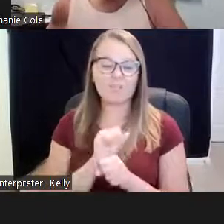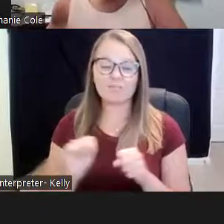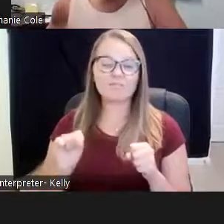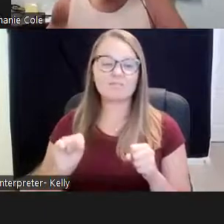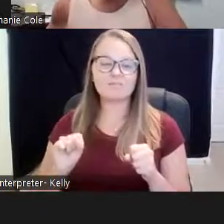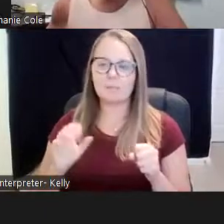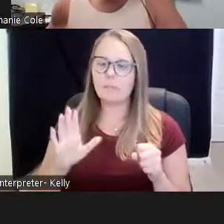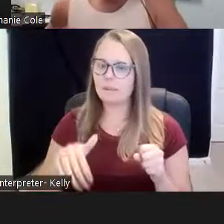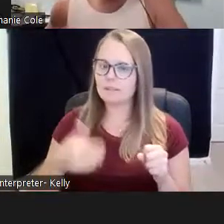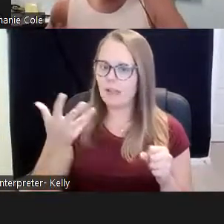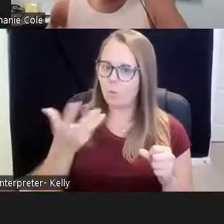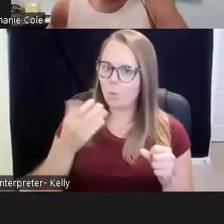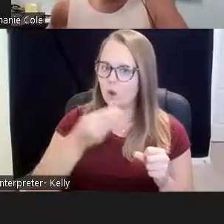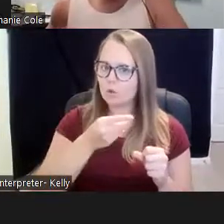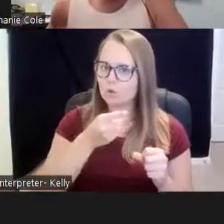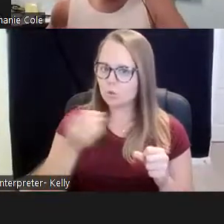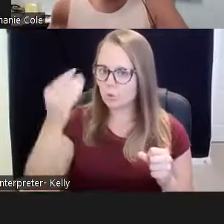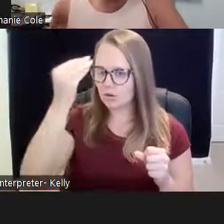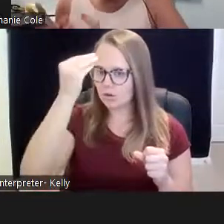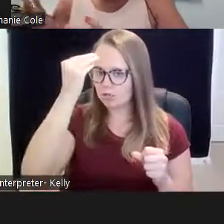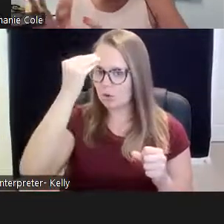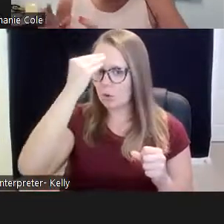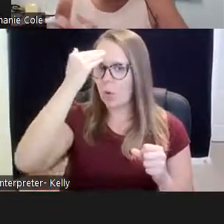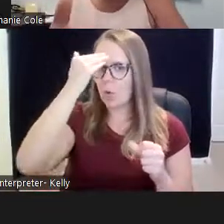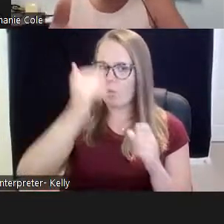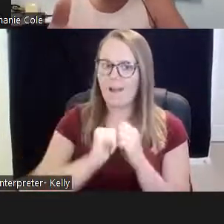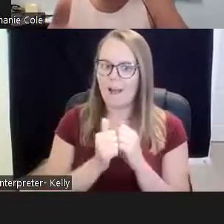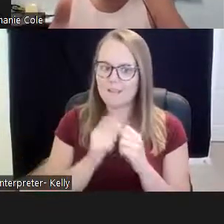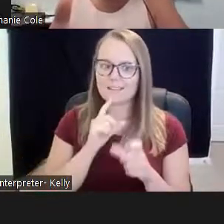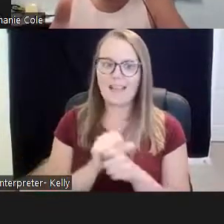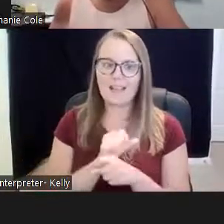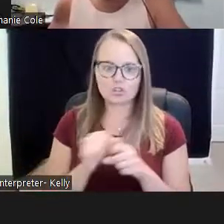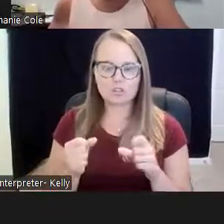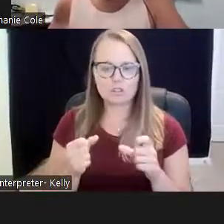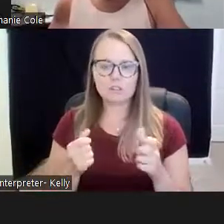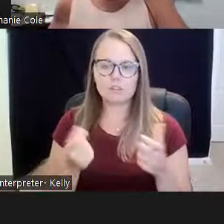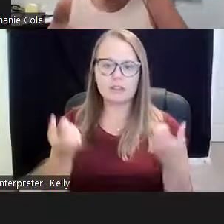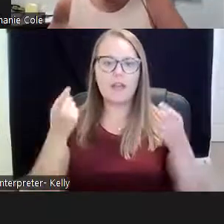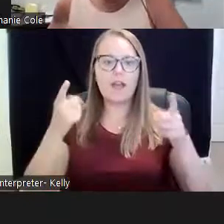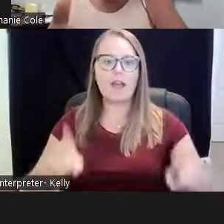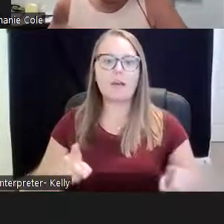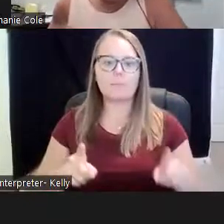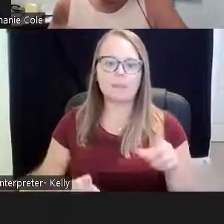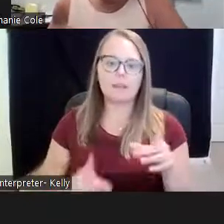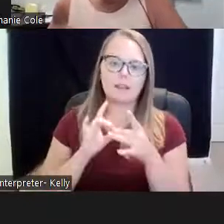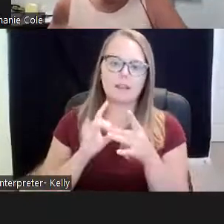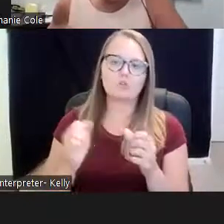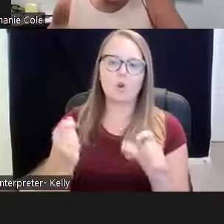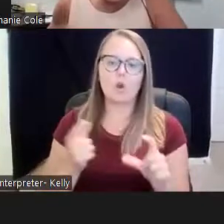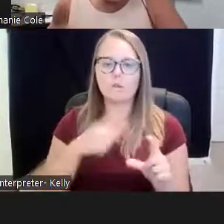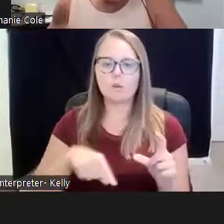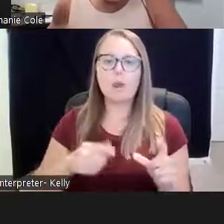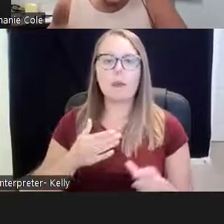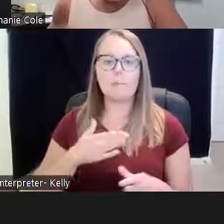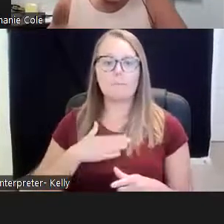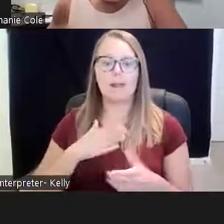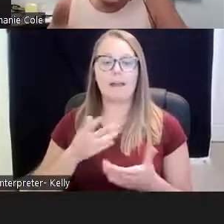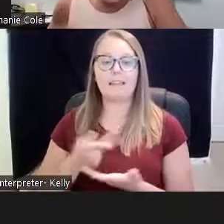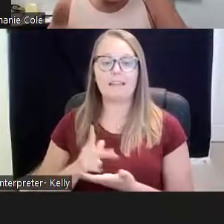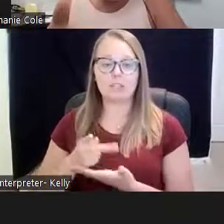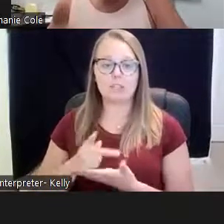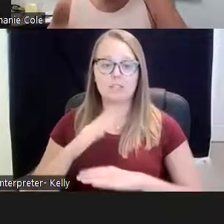because I want you to know that how this can actually come to life for all of you, at my makeshift kitchen table